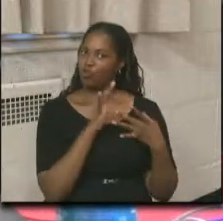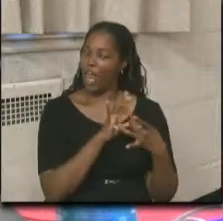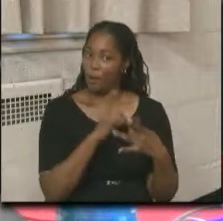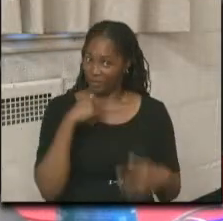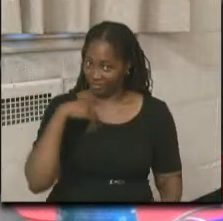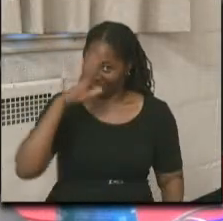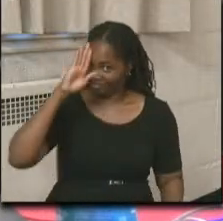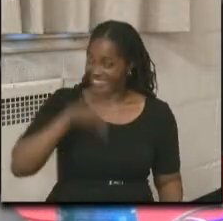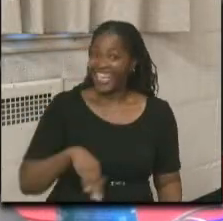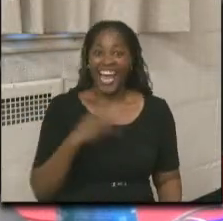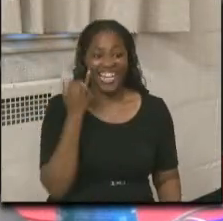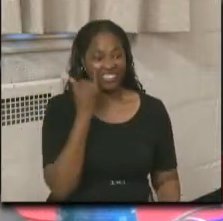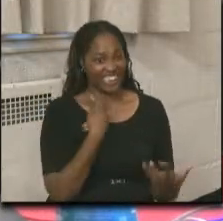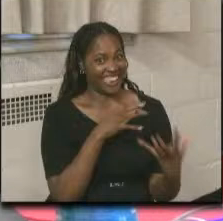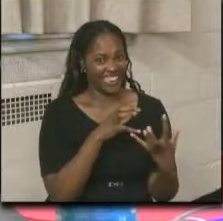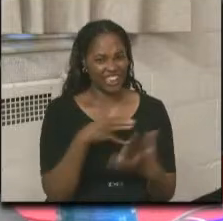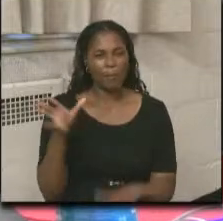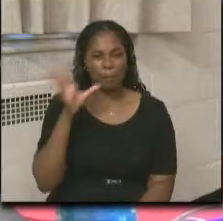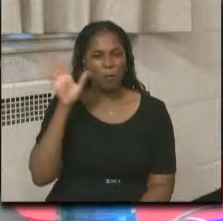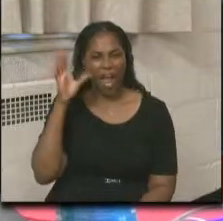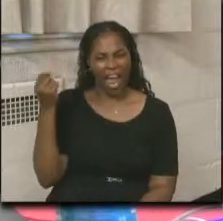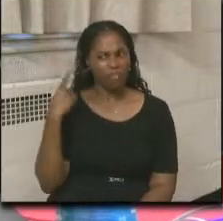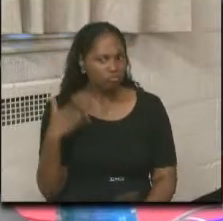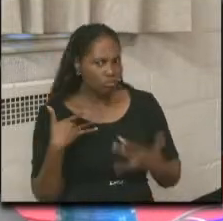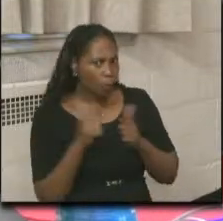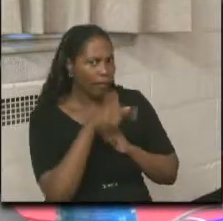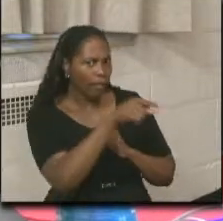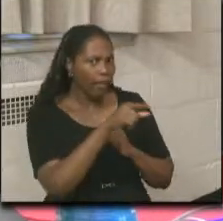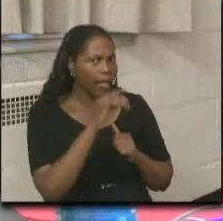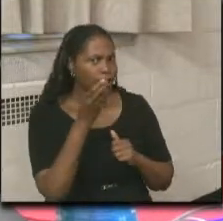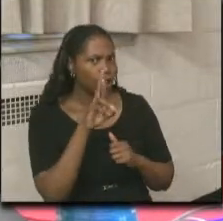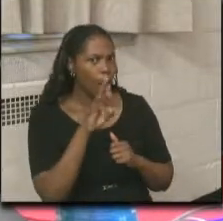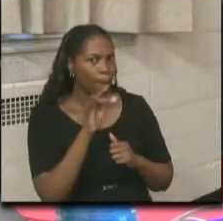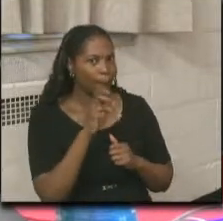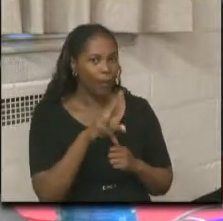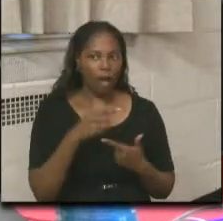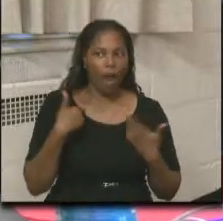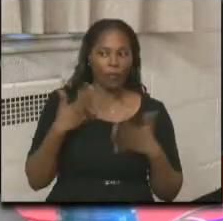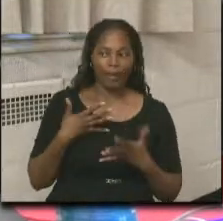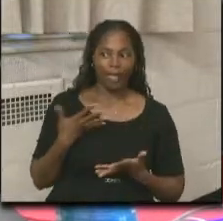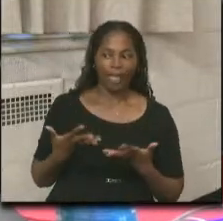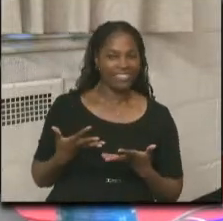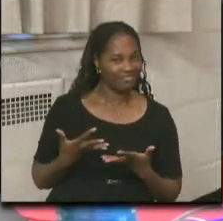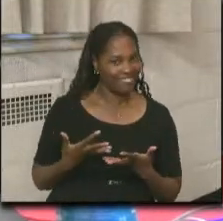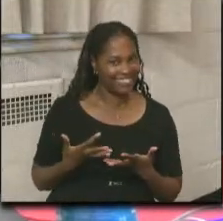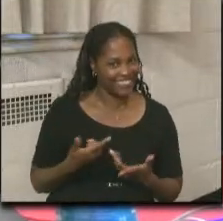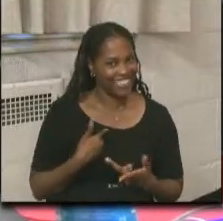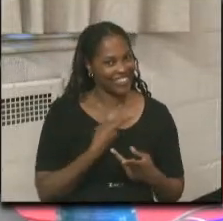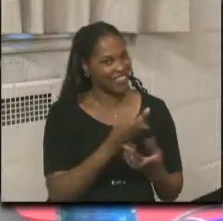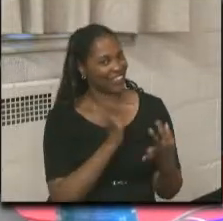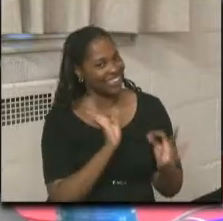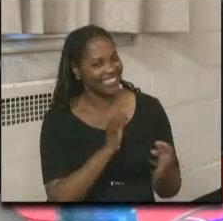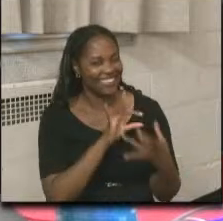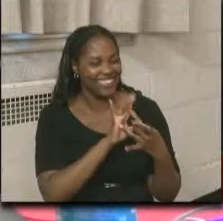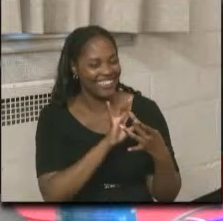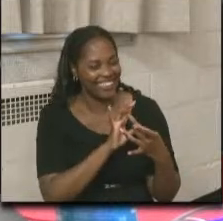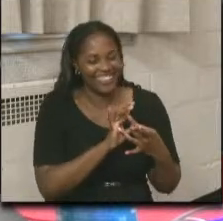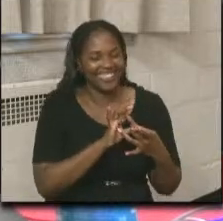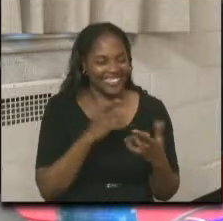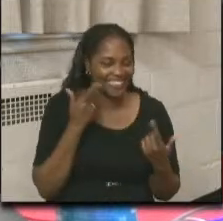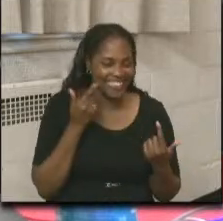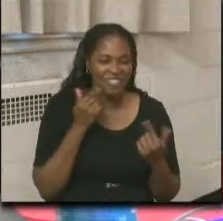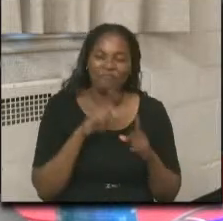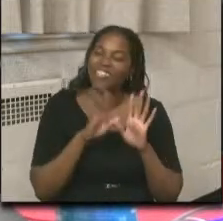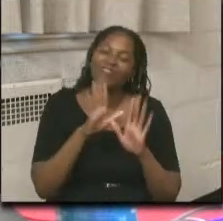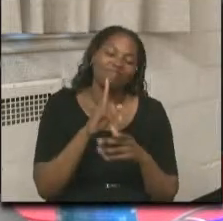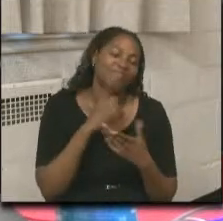that sweet lady doing? And I would have to say, well, and whatever it was. So I really appreciate you bringing, just I think so much to the